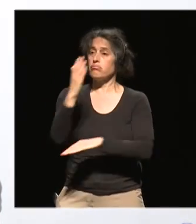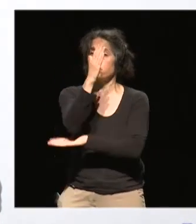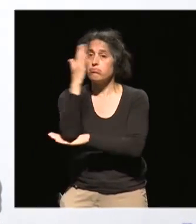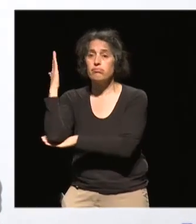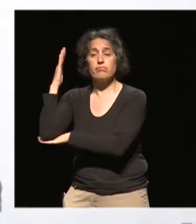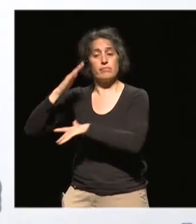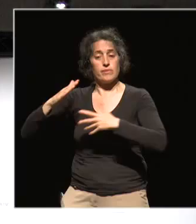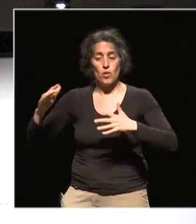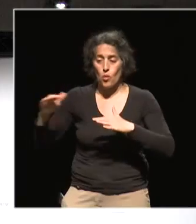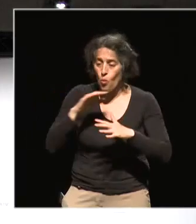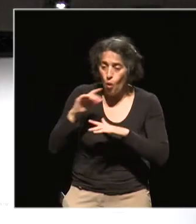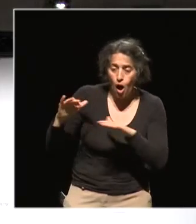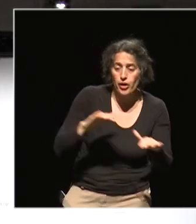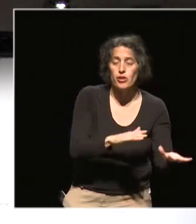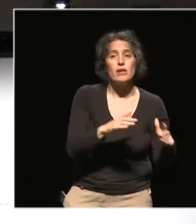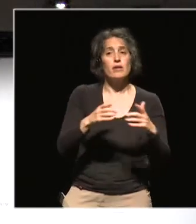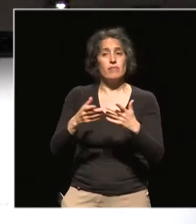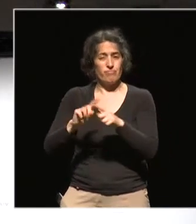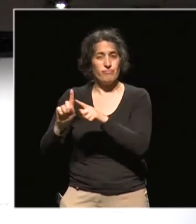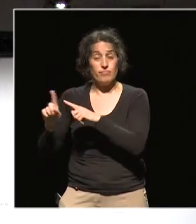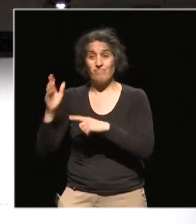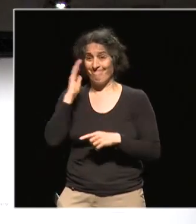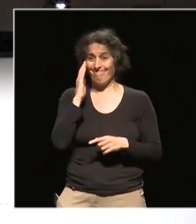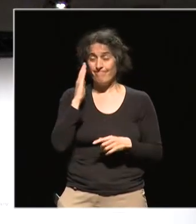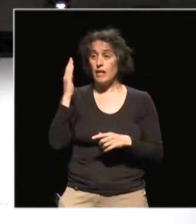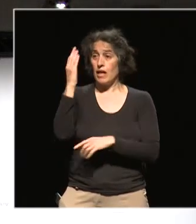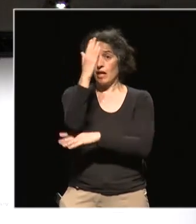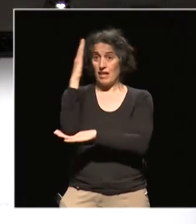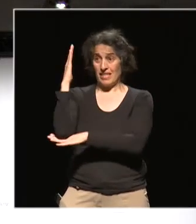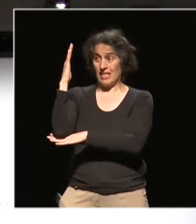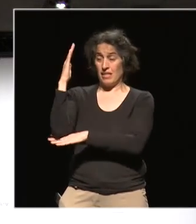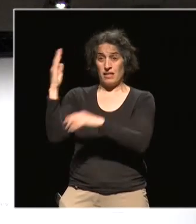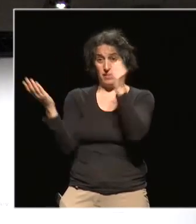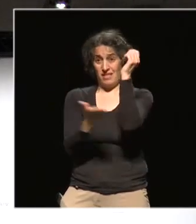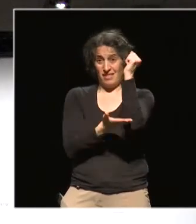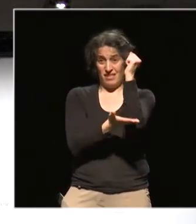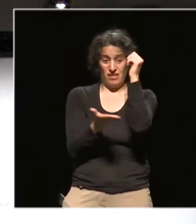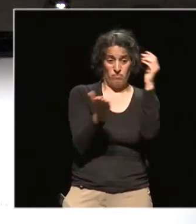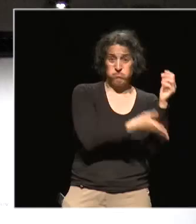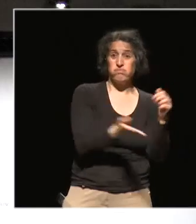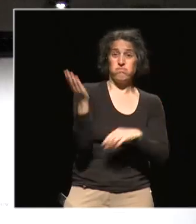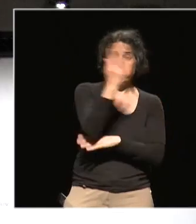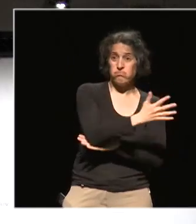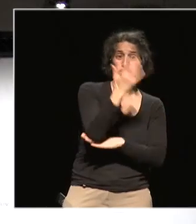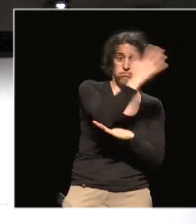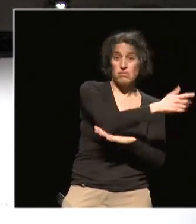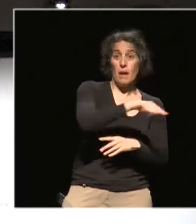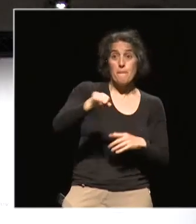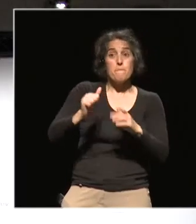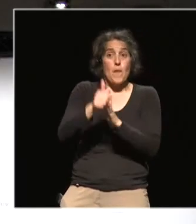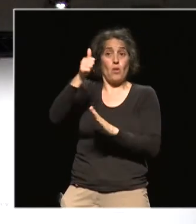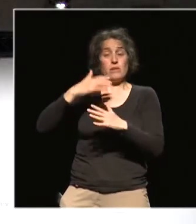important because our biggest emissions are from the afolu sector. And therefore, we have one of the constitutional requirements is